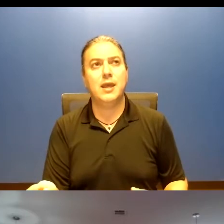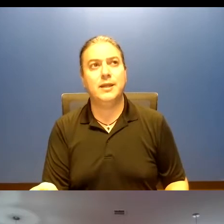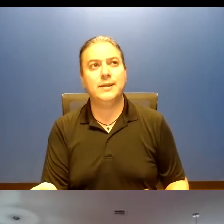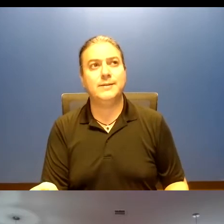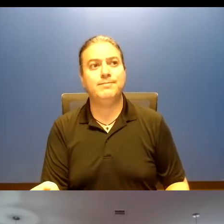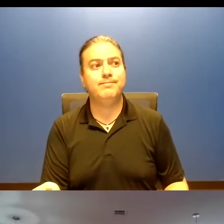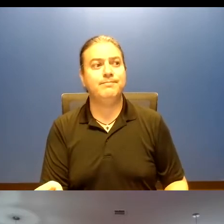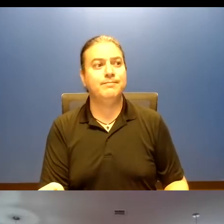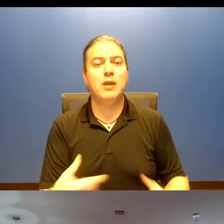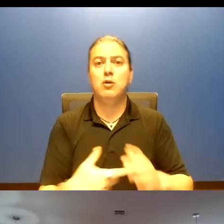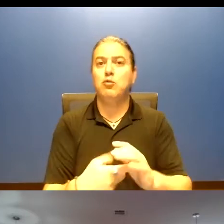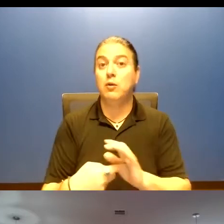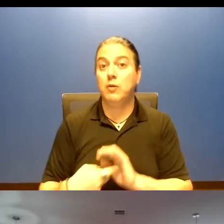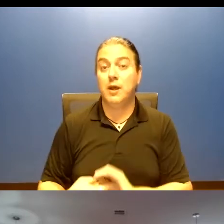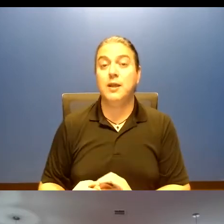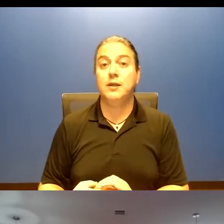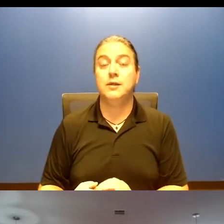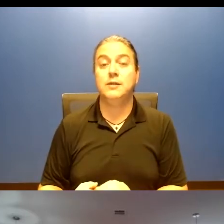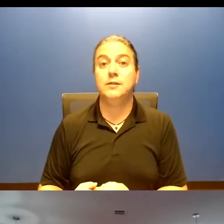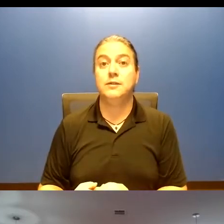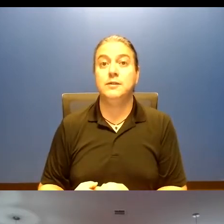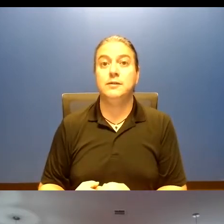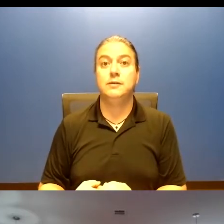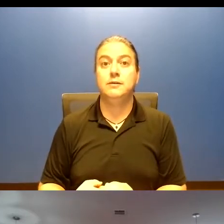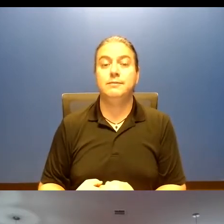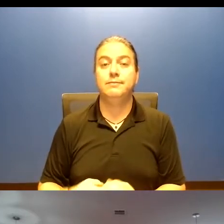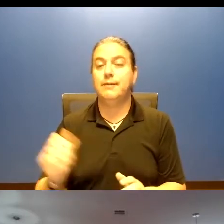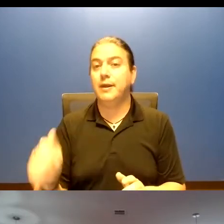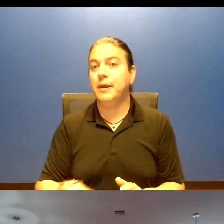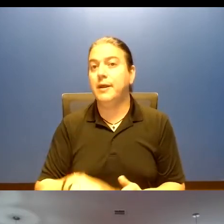to require additional